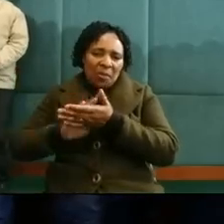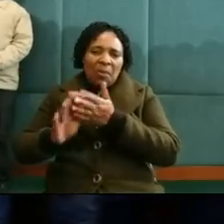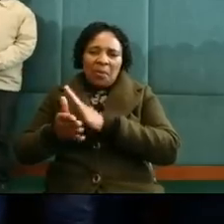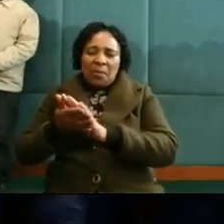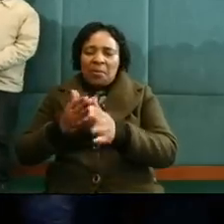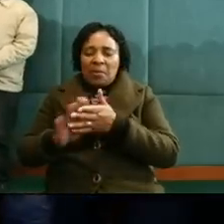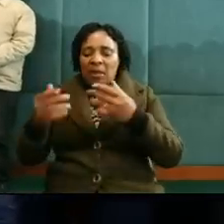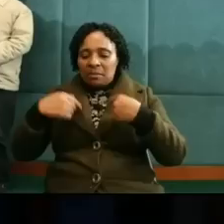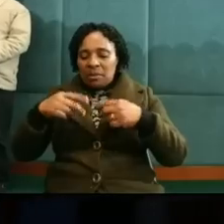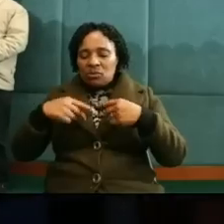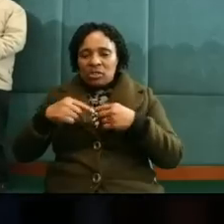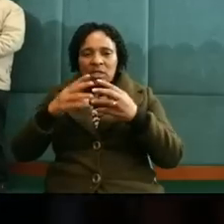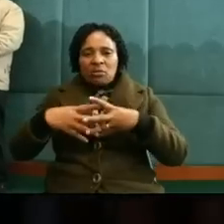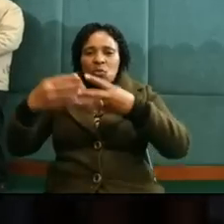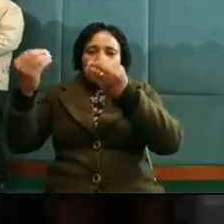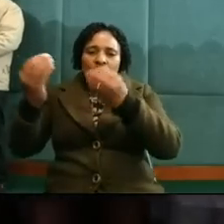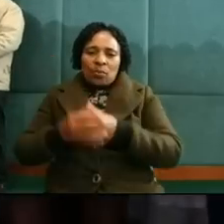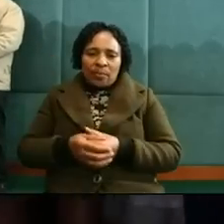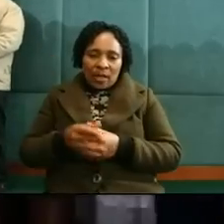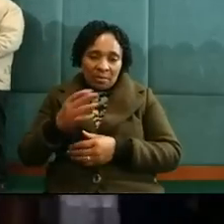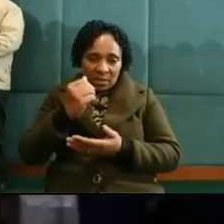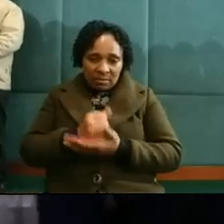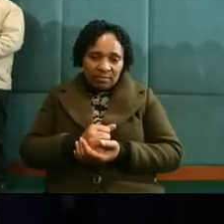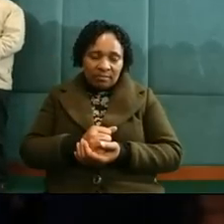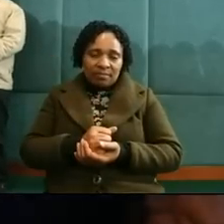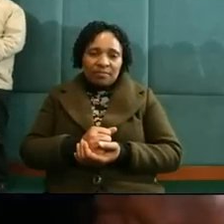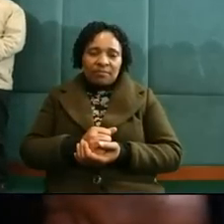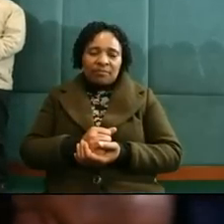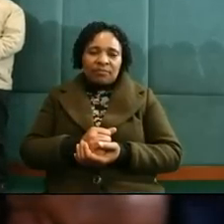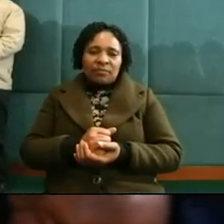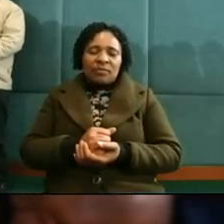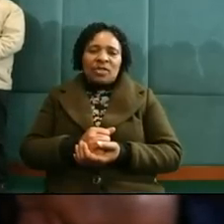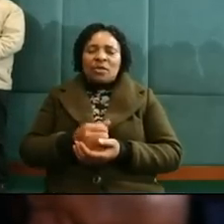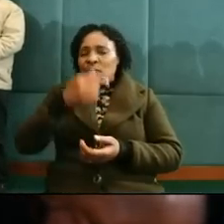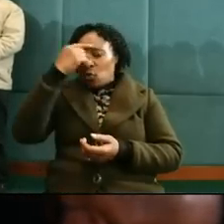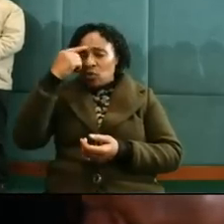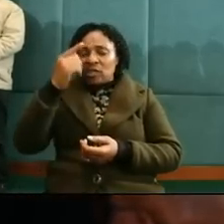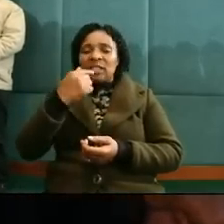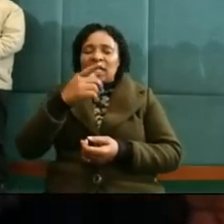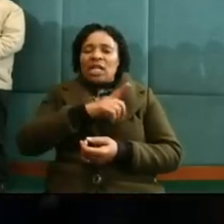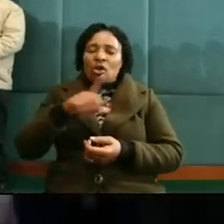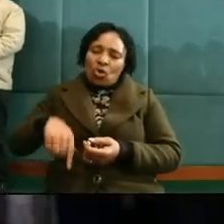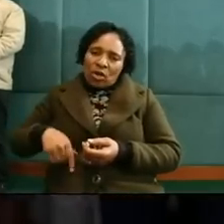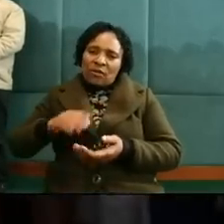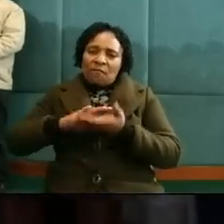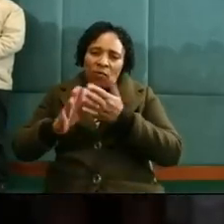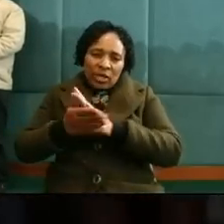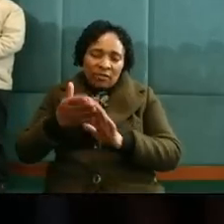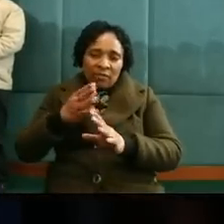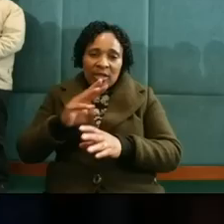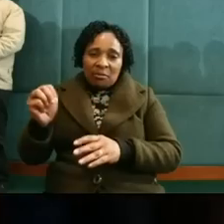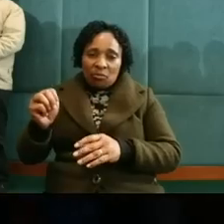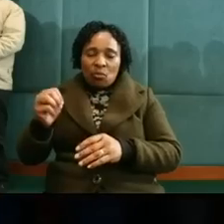persons and let them go. Amen. Just say, Lord, forgive them. Because they don't know what